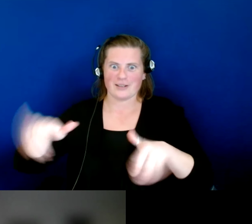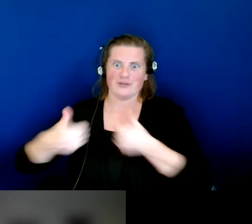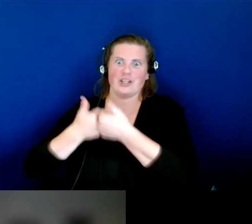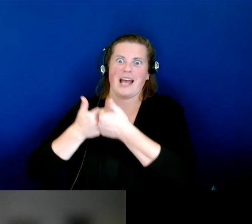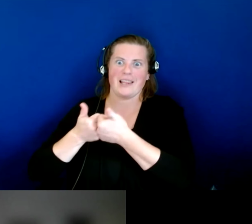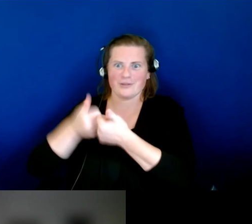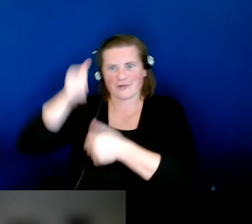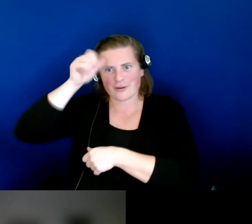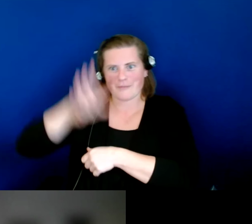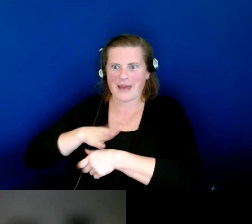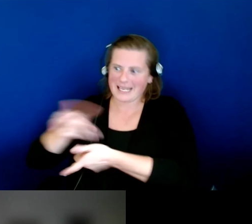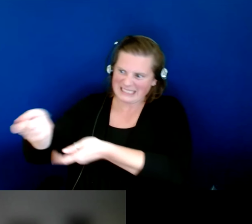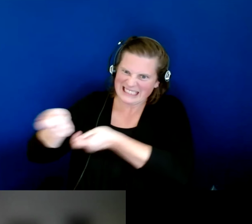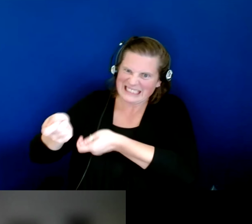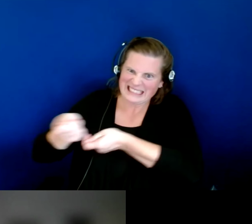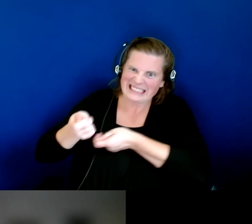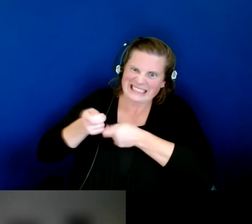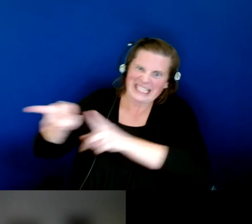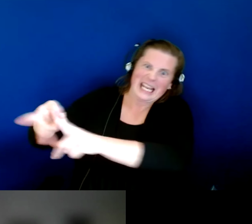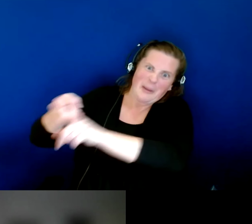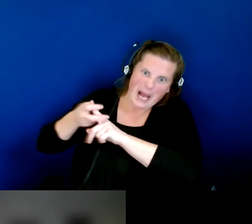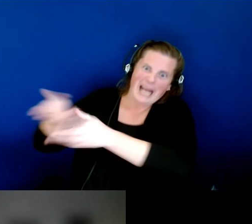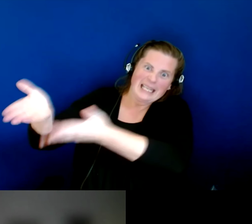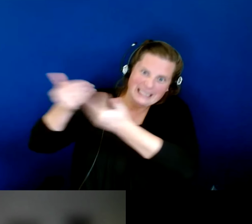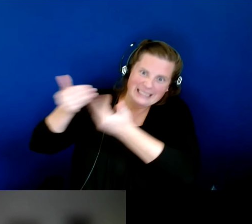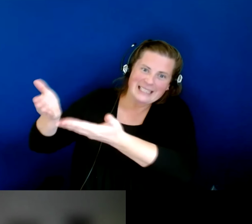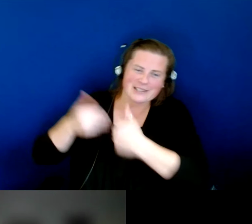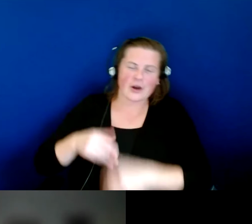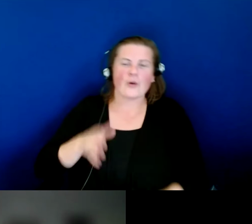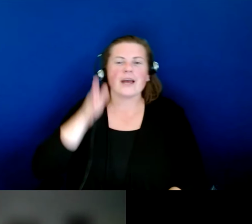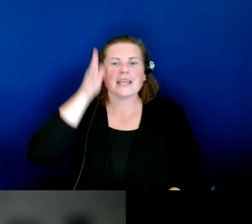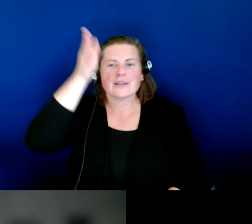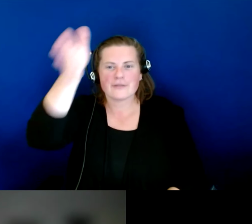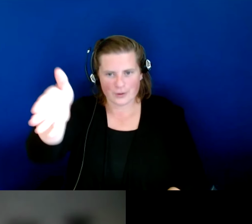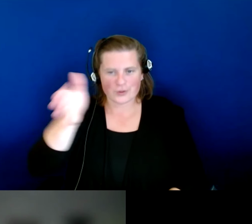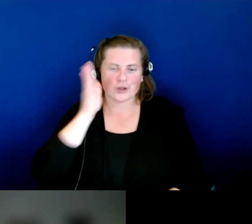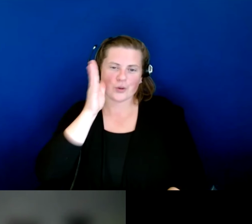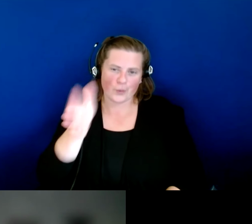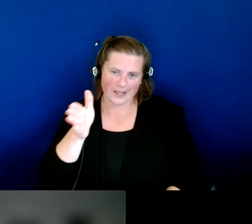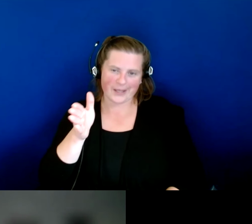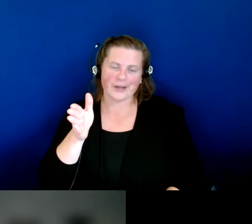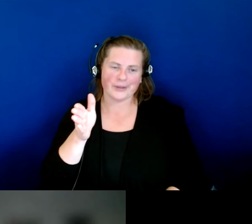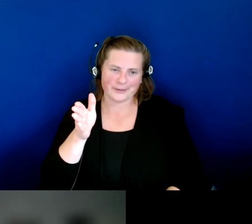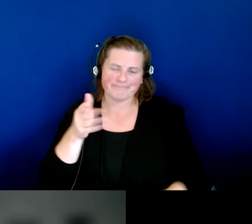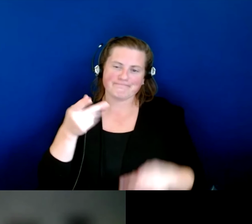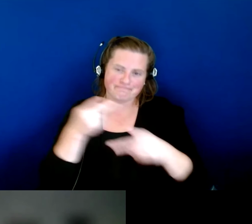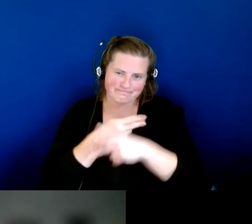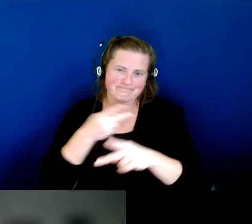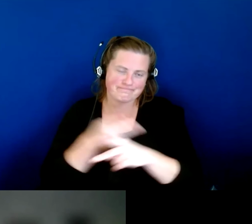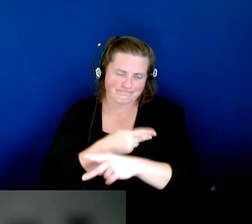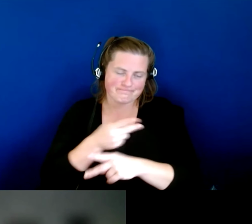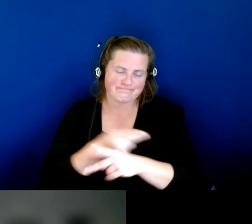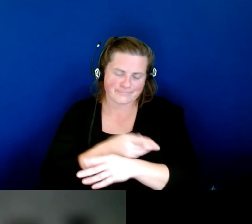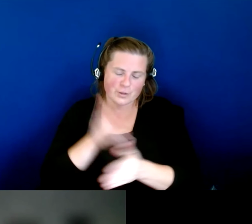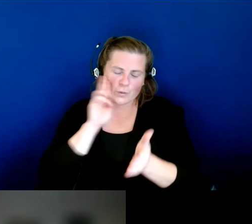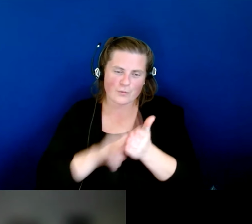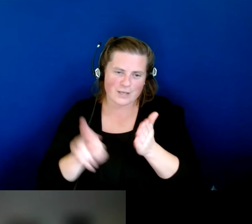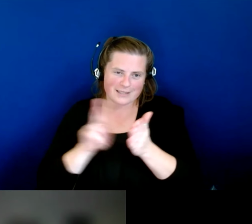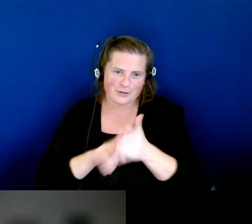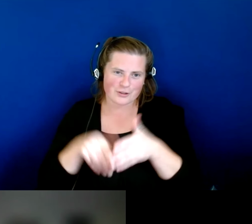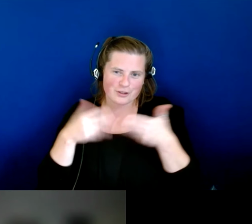this is something that we will need to address going forward with future research, is